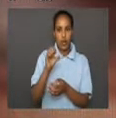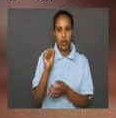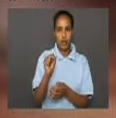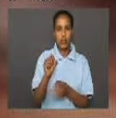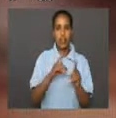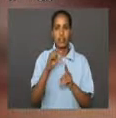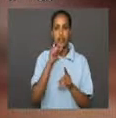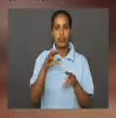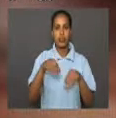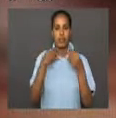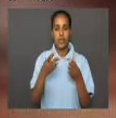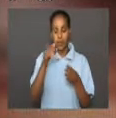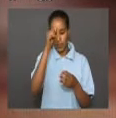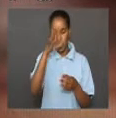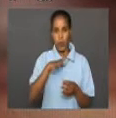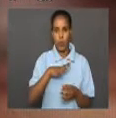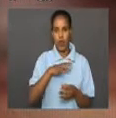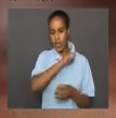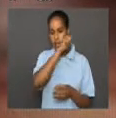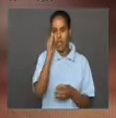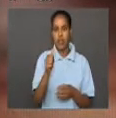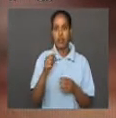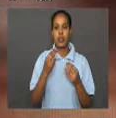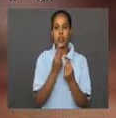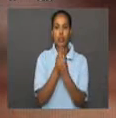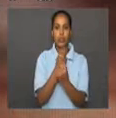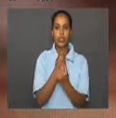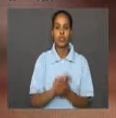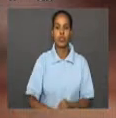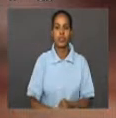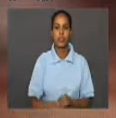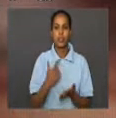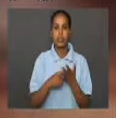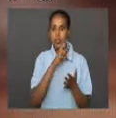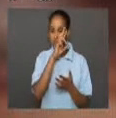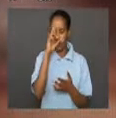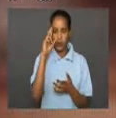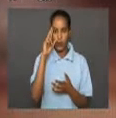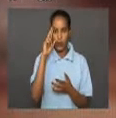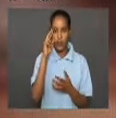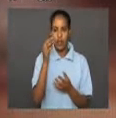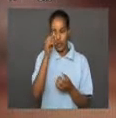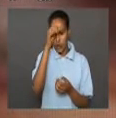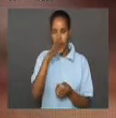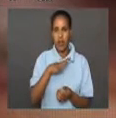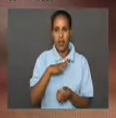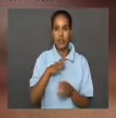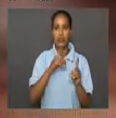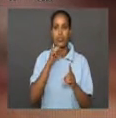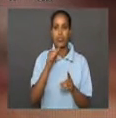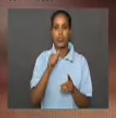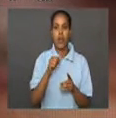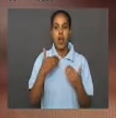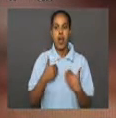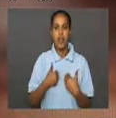Cellulose does not give humans any nutrition. This is because humans do